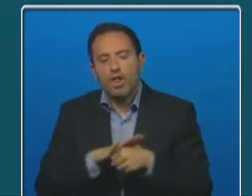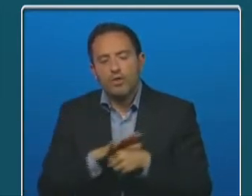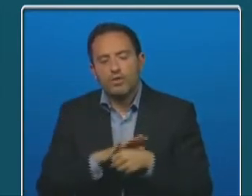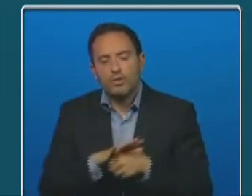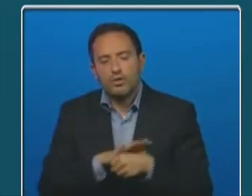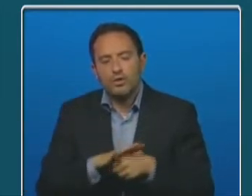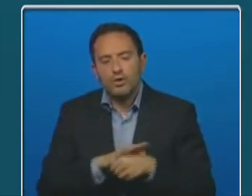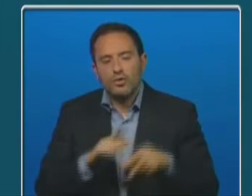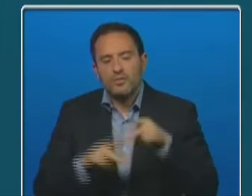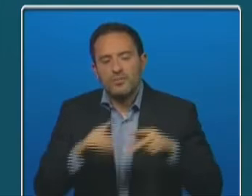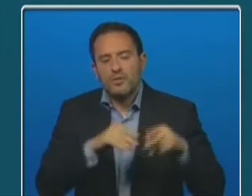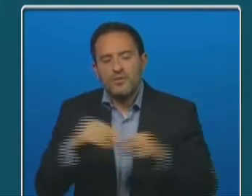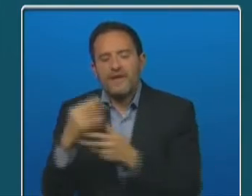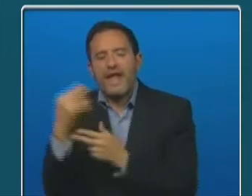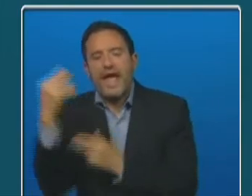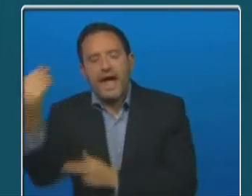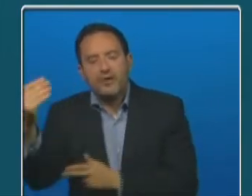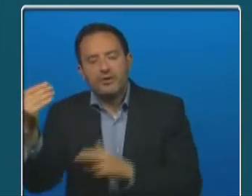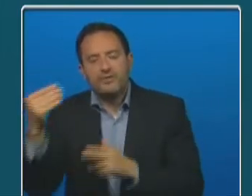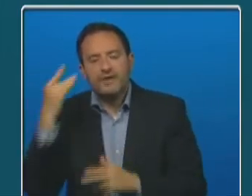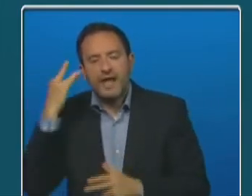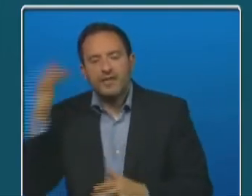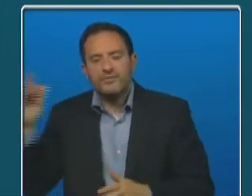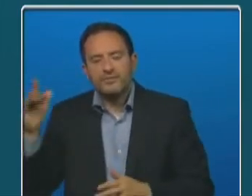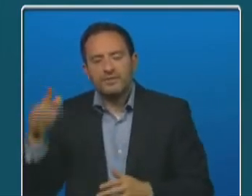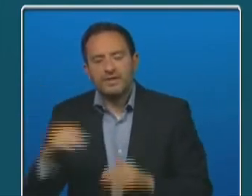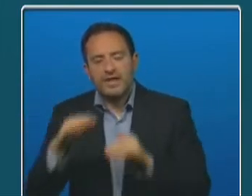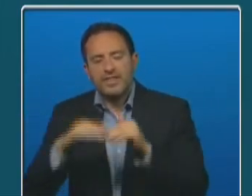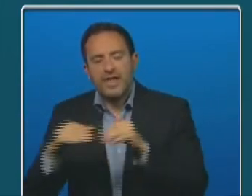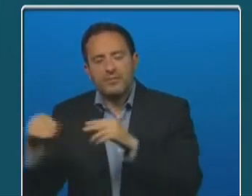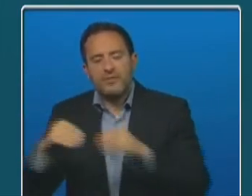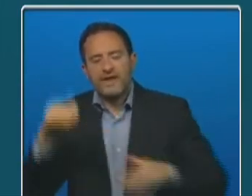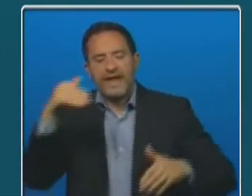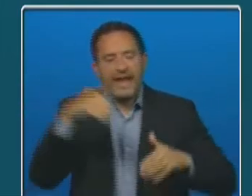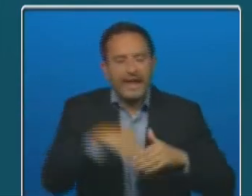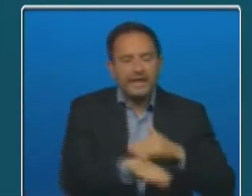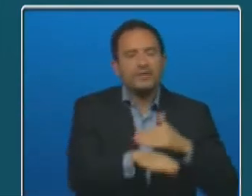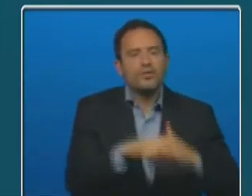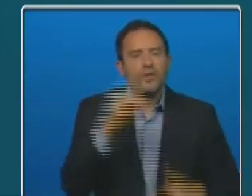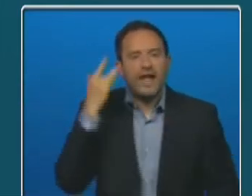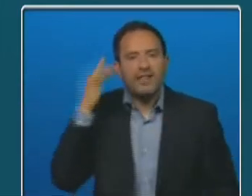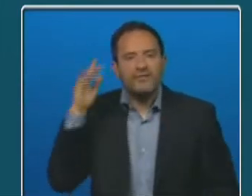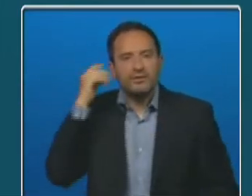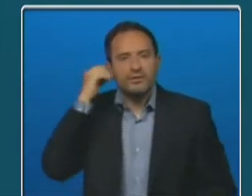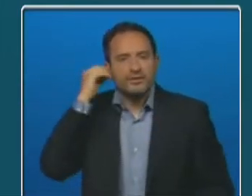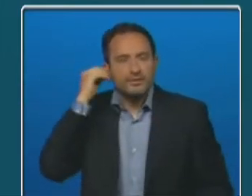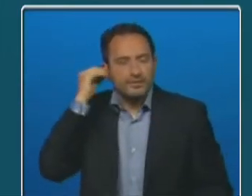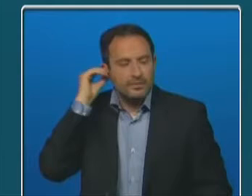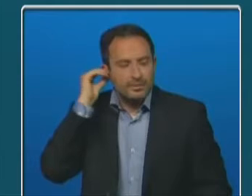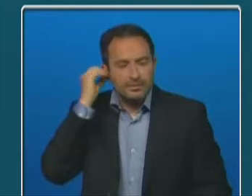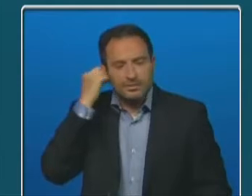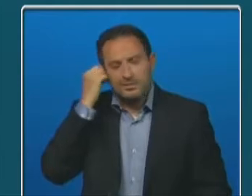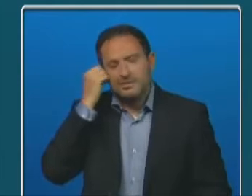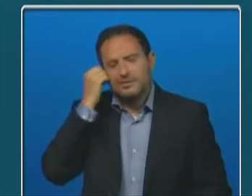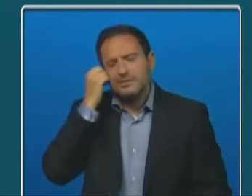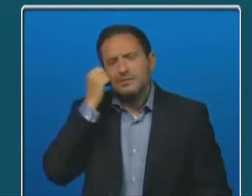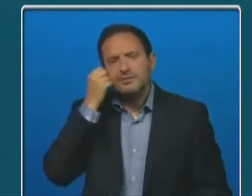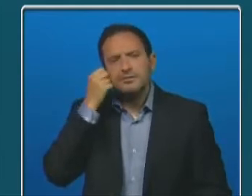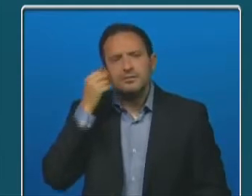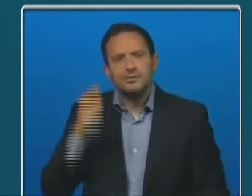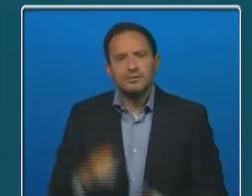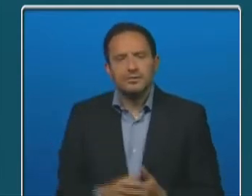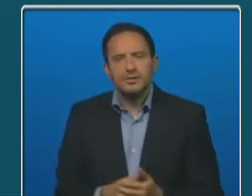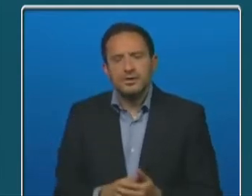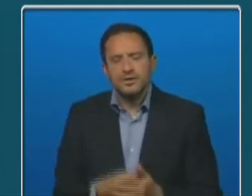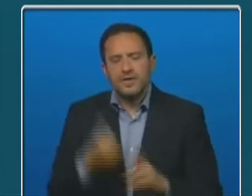moving out of California than moving into California. And so that contributed to the population count